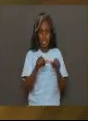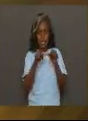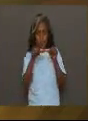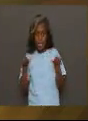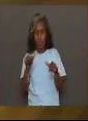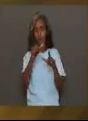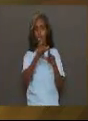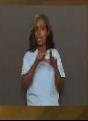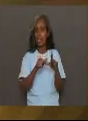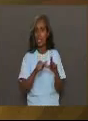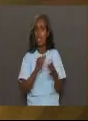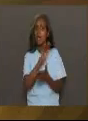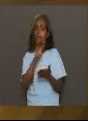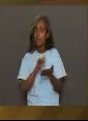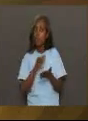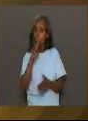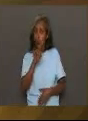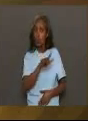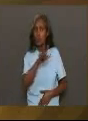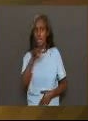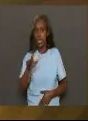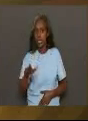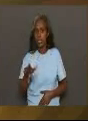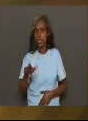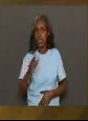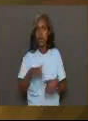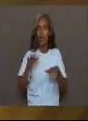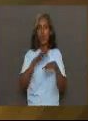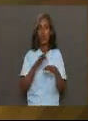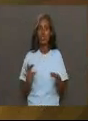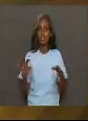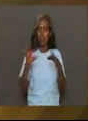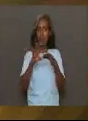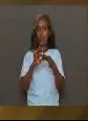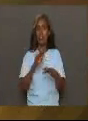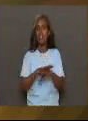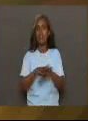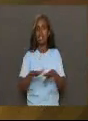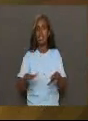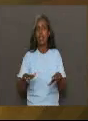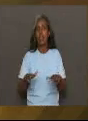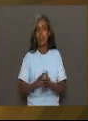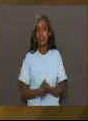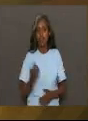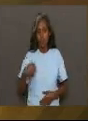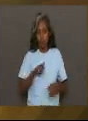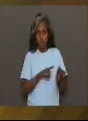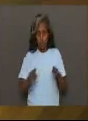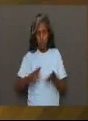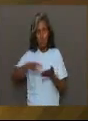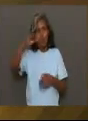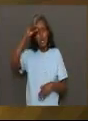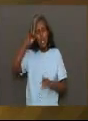an angle between two lines on the coordinate plane. We also